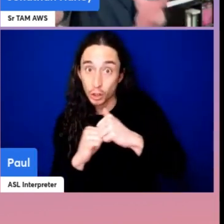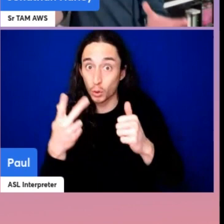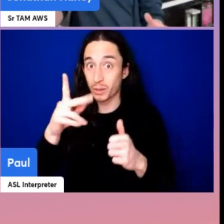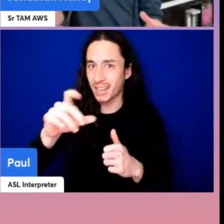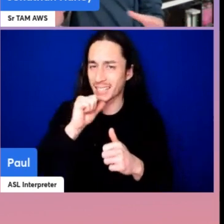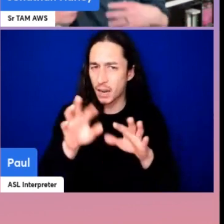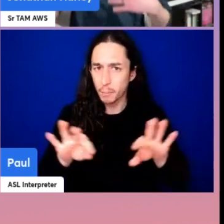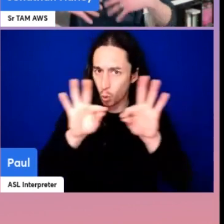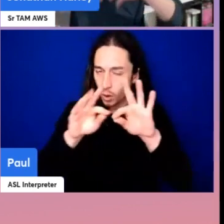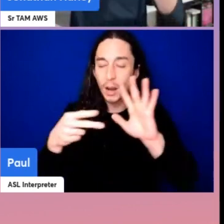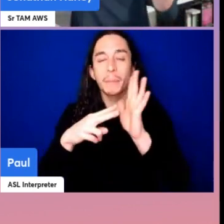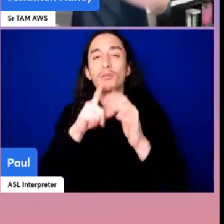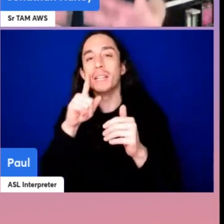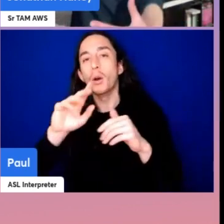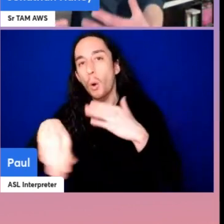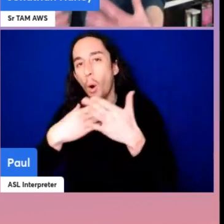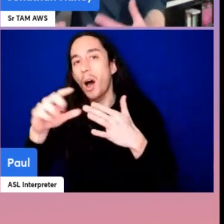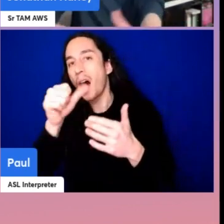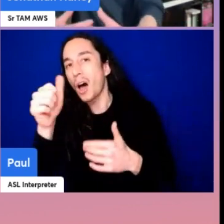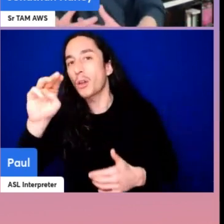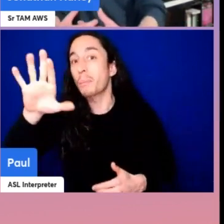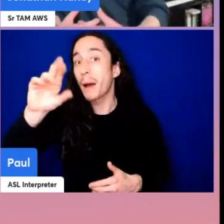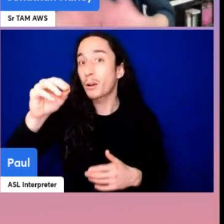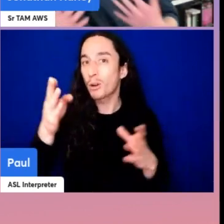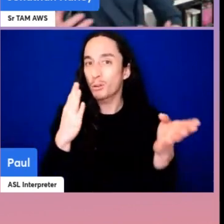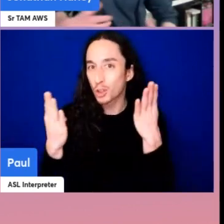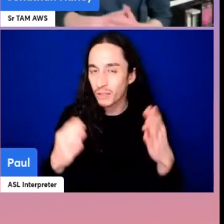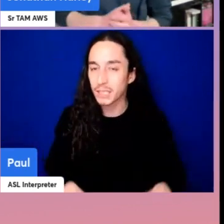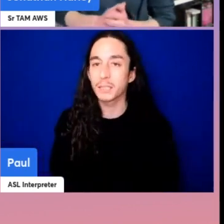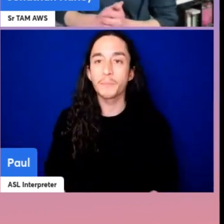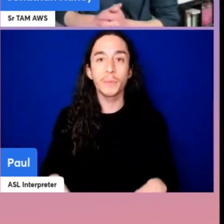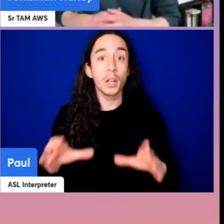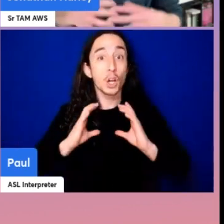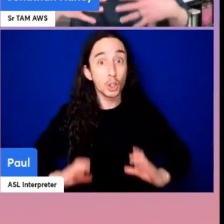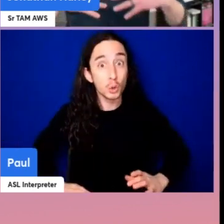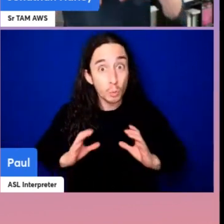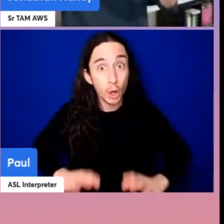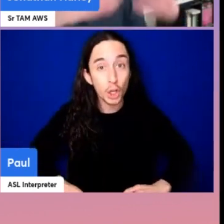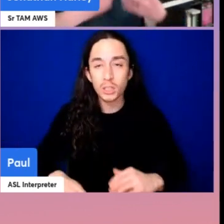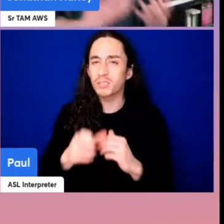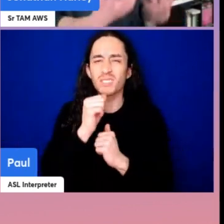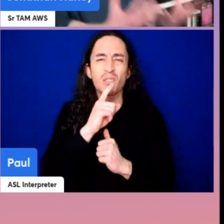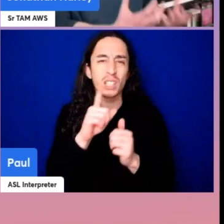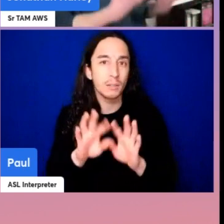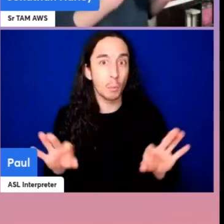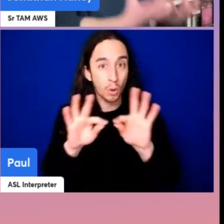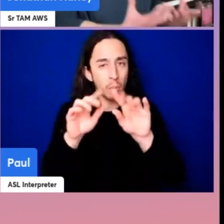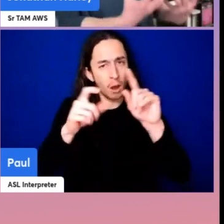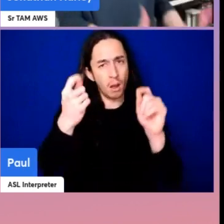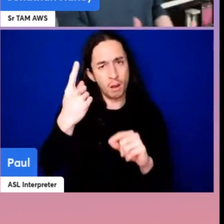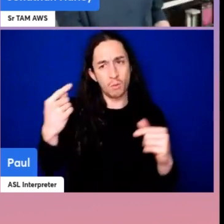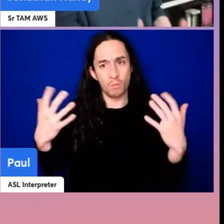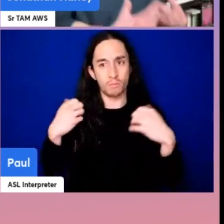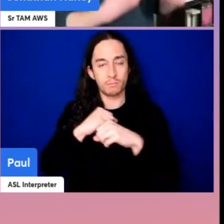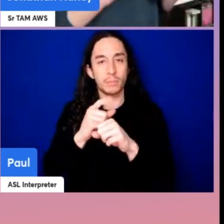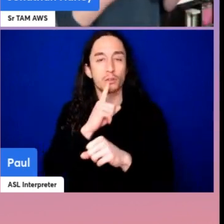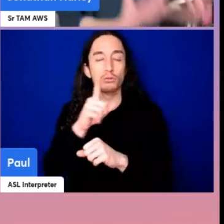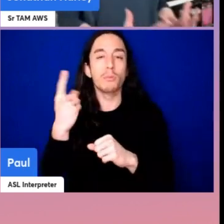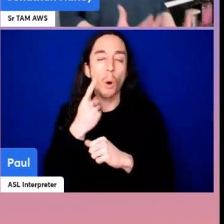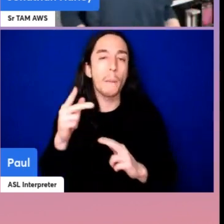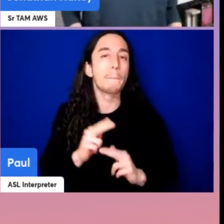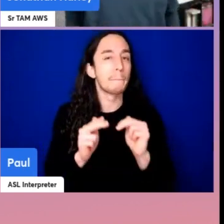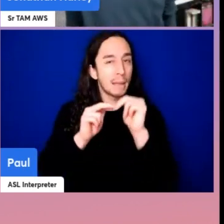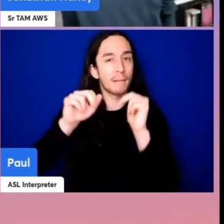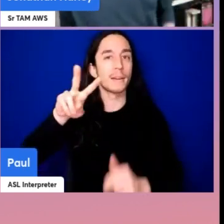other microservices, the consumers of this service, aren't particularly important, but you do want to make sure that you're always building Vault